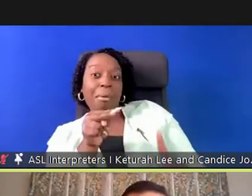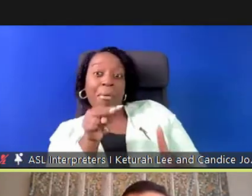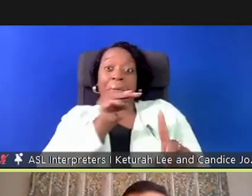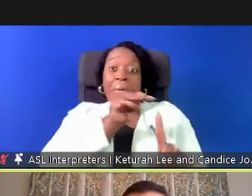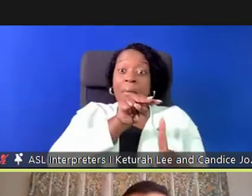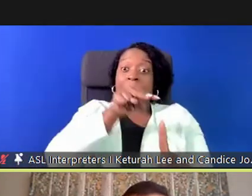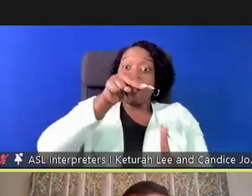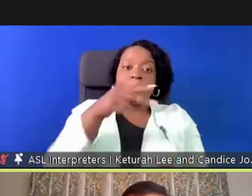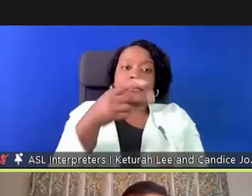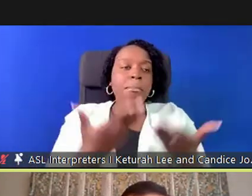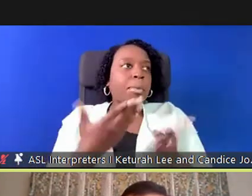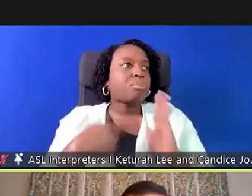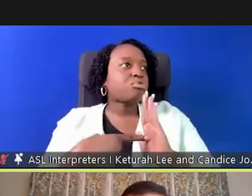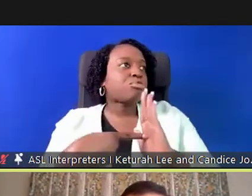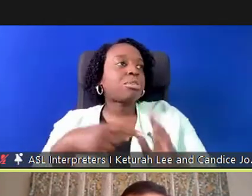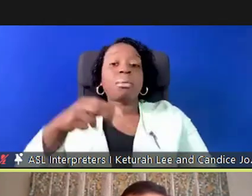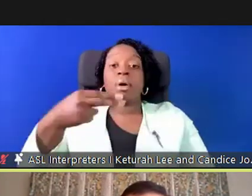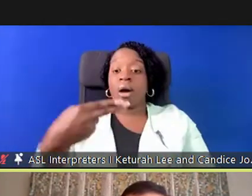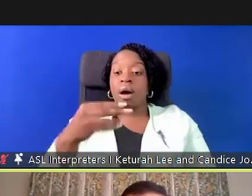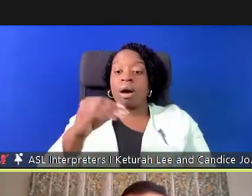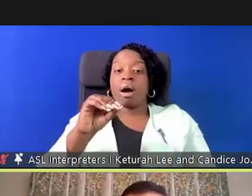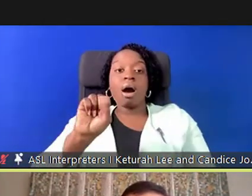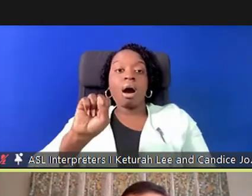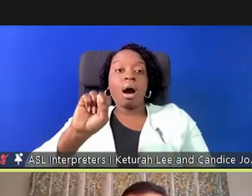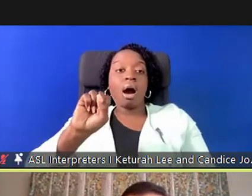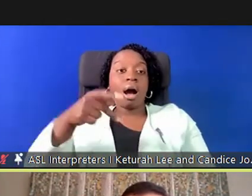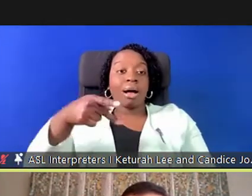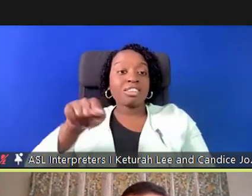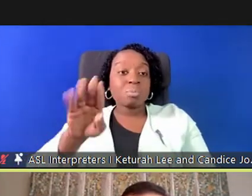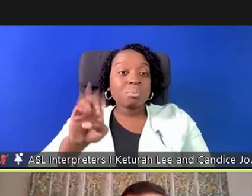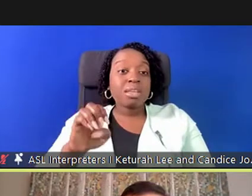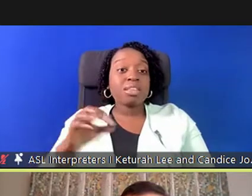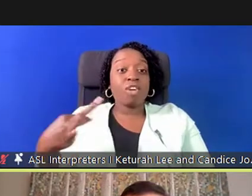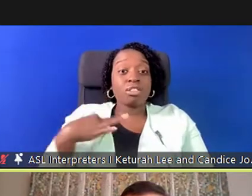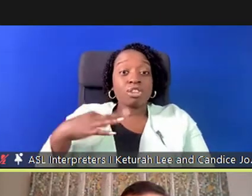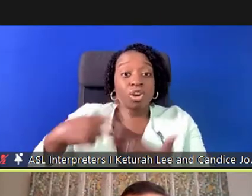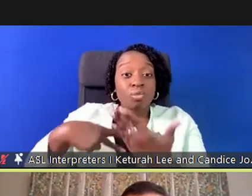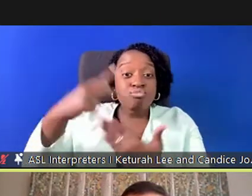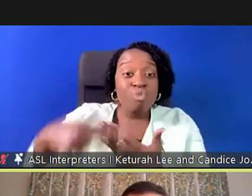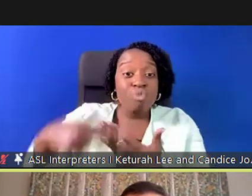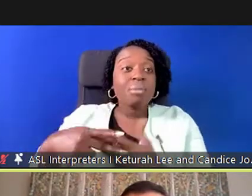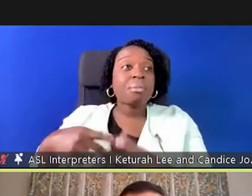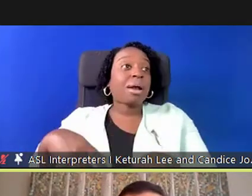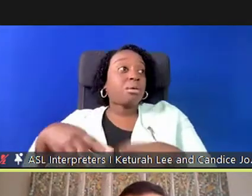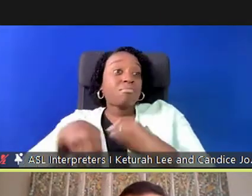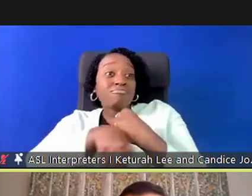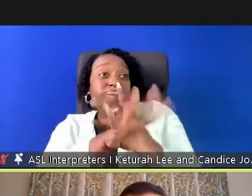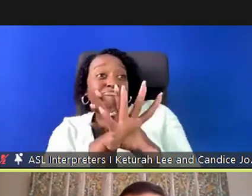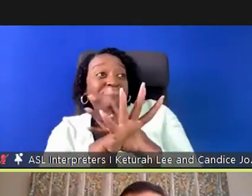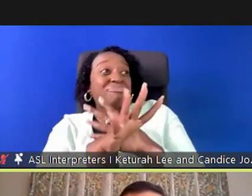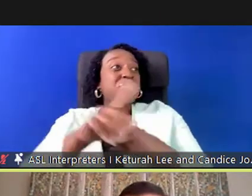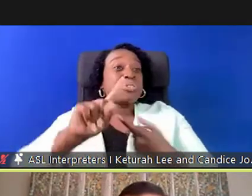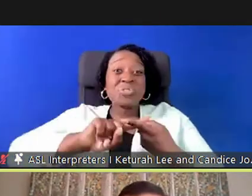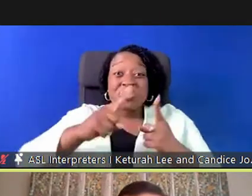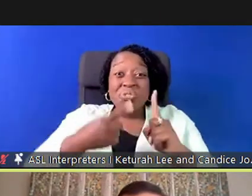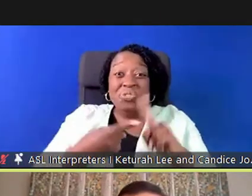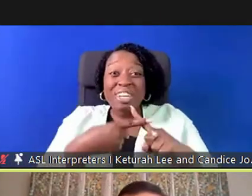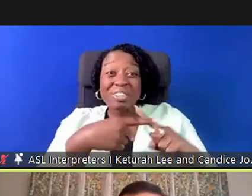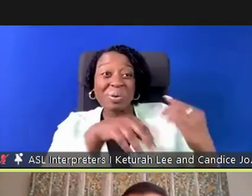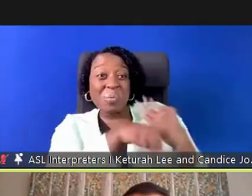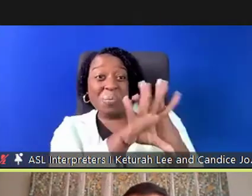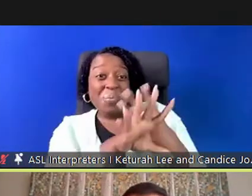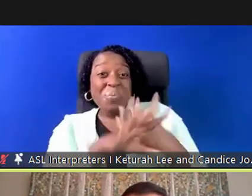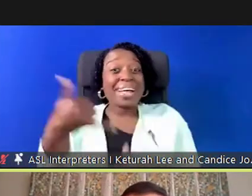include hospice volunteer programs, telephone friendship lines, or meaning making or mindfulness